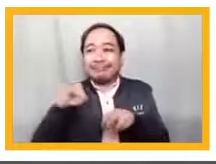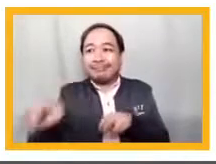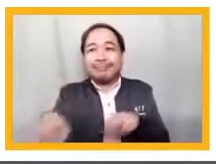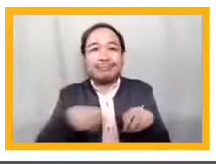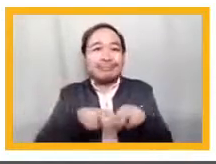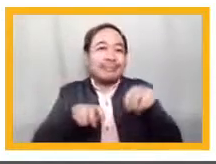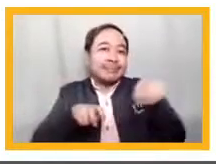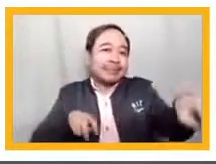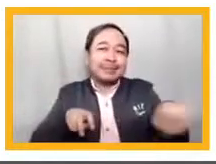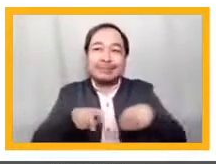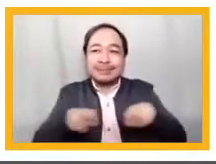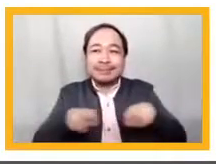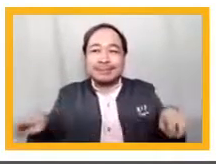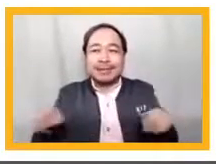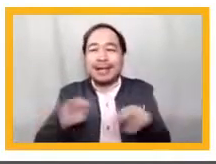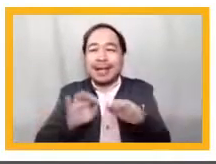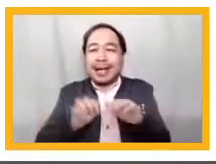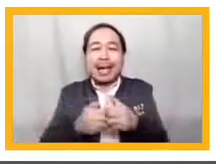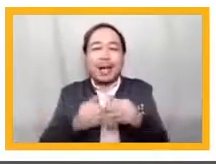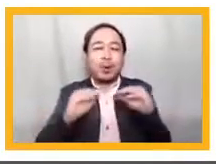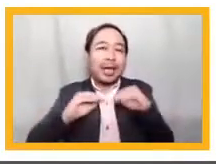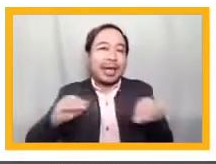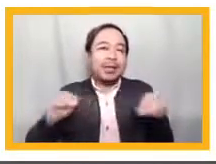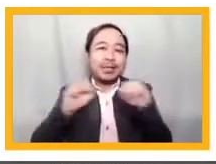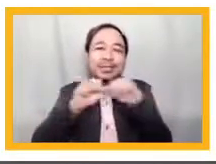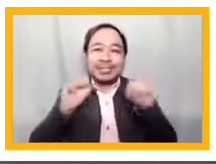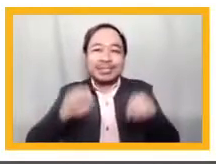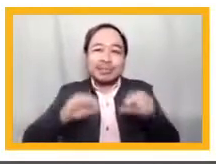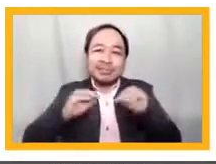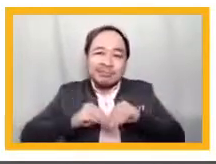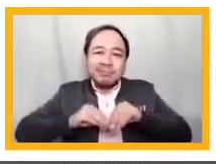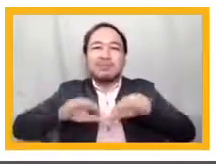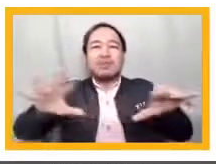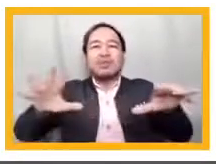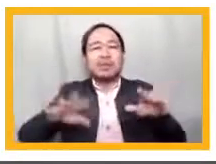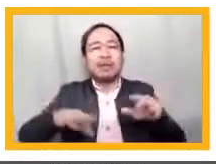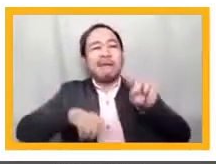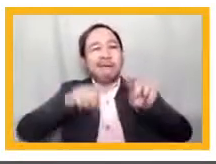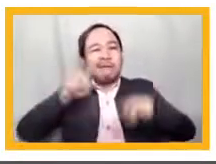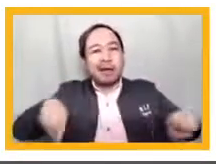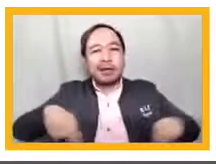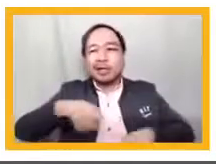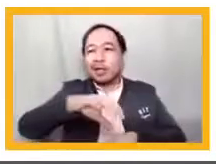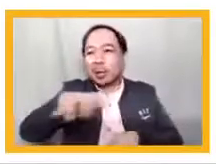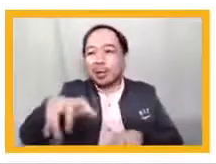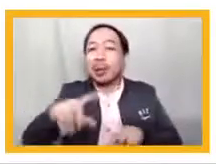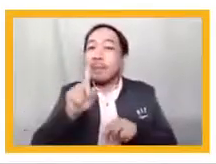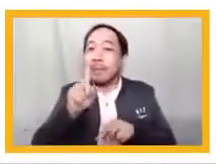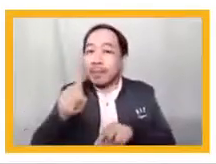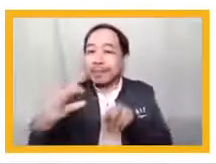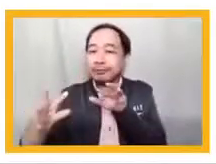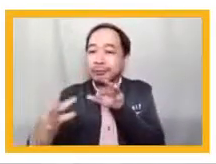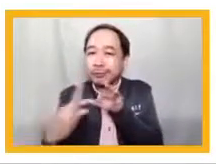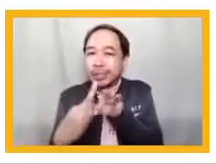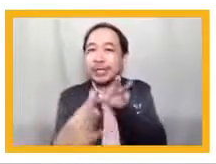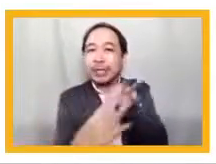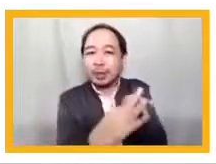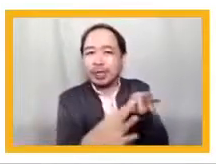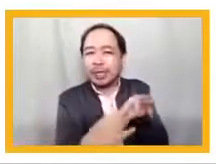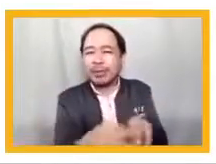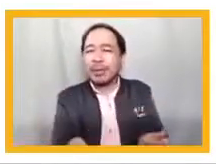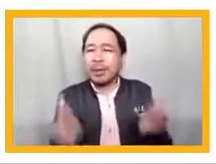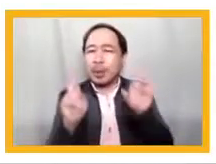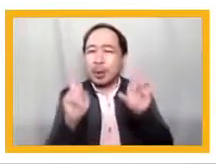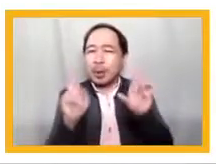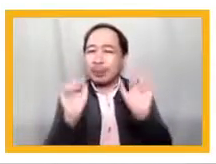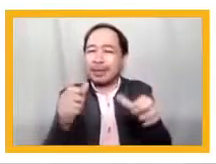education system that then connect people, brains, and minds, and hopefully unlock creative spirit of everyone in the world